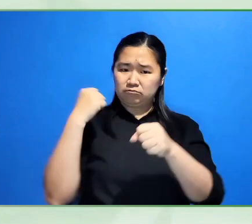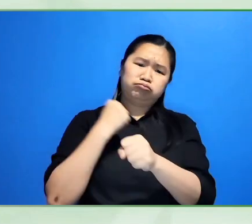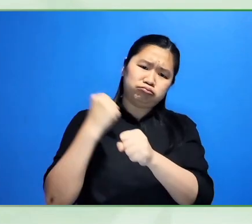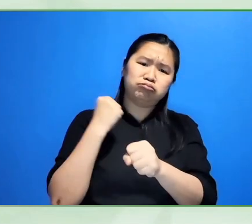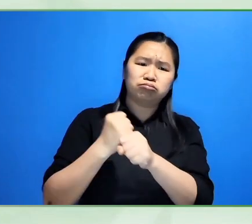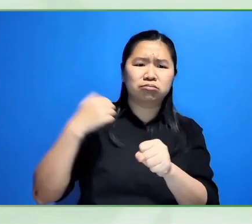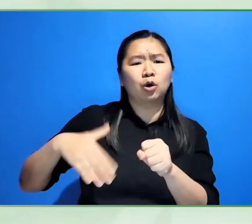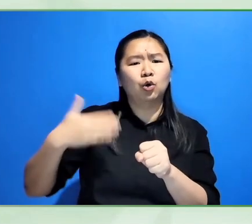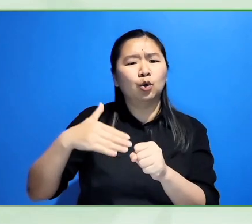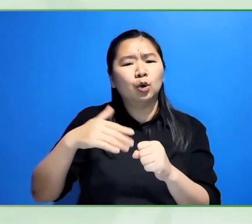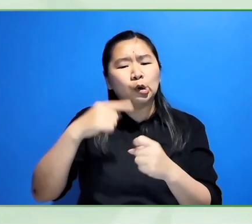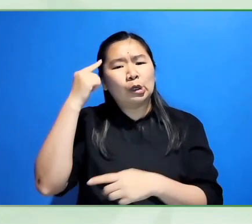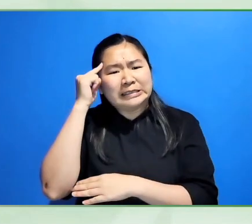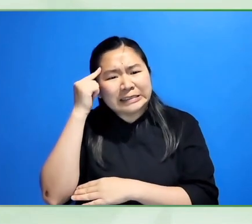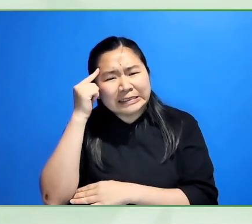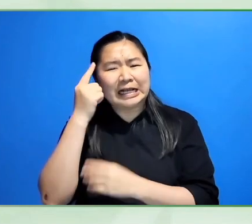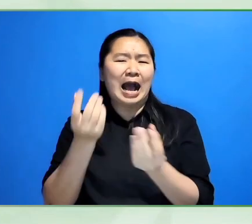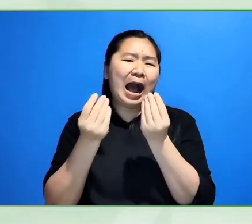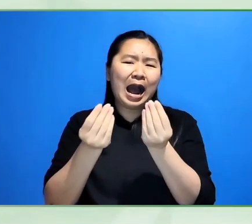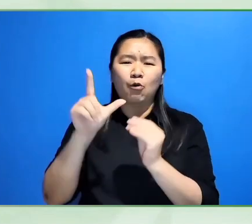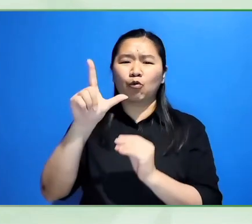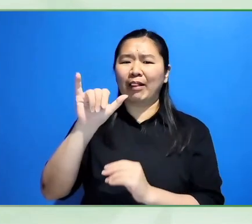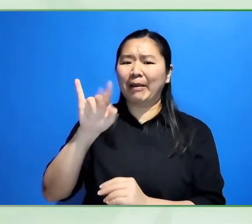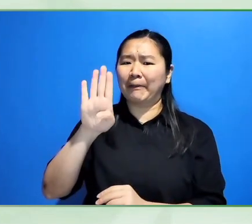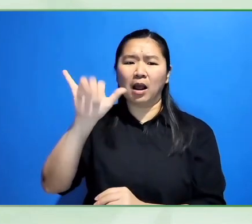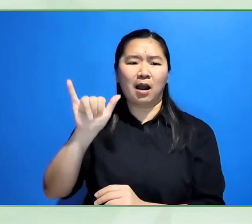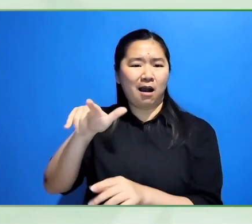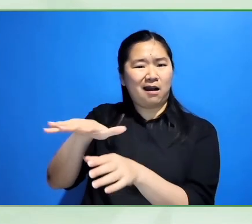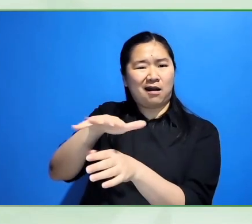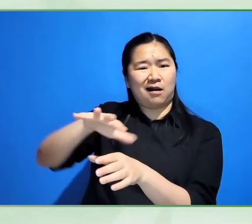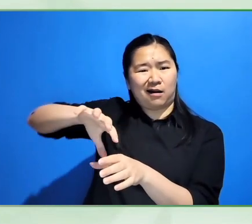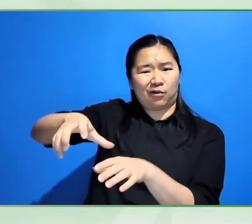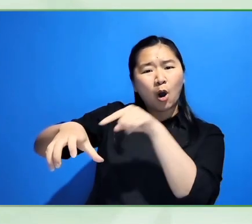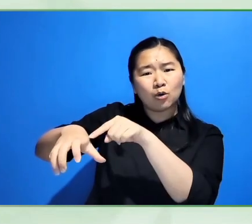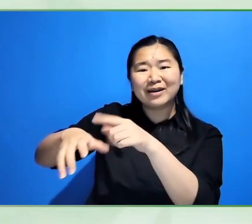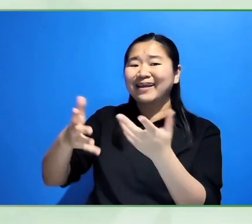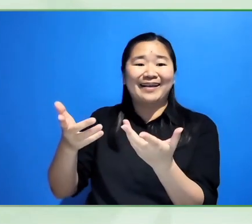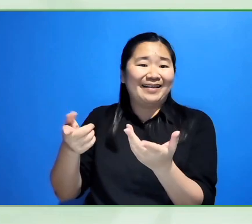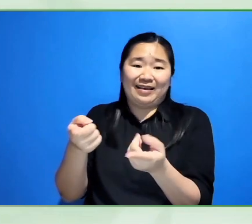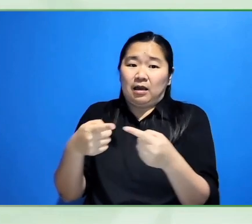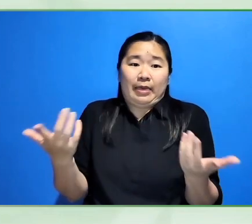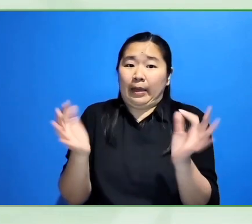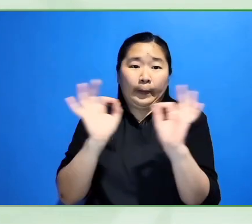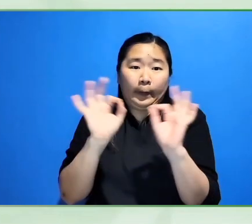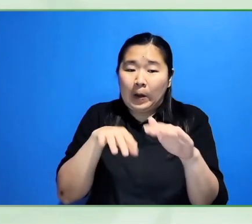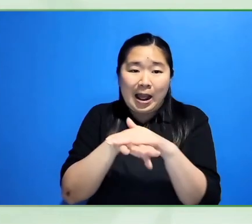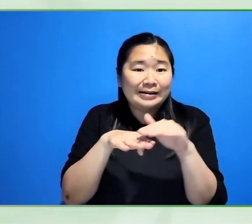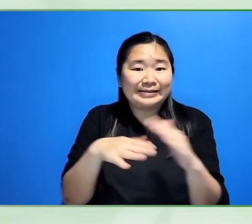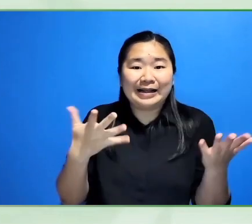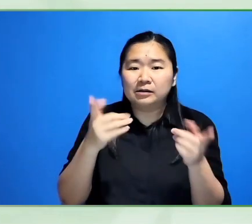itself. So sometimes we send an engineer, sometimes we tell them just to 3D scan it.